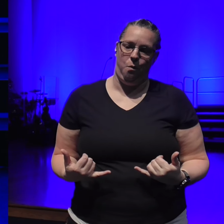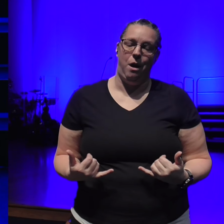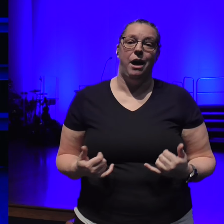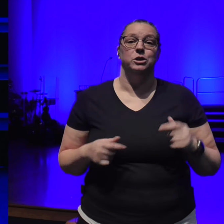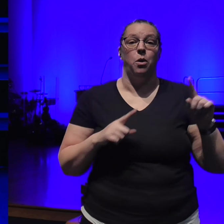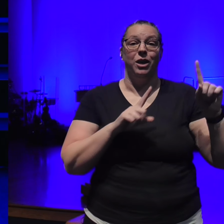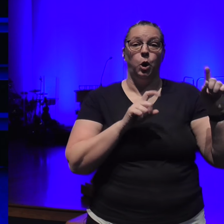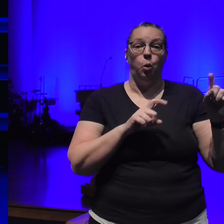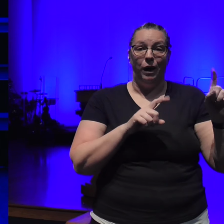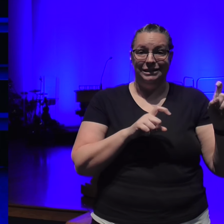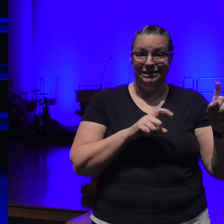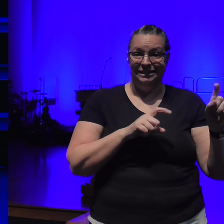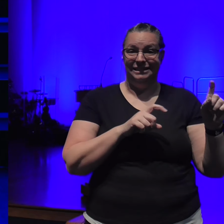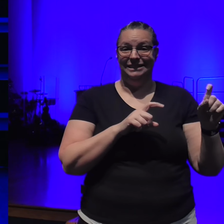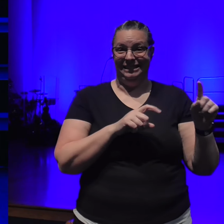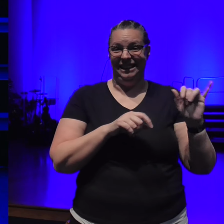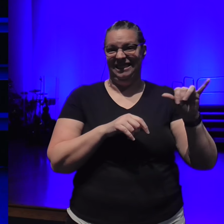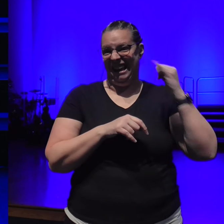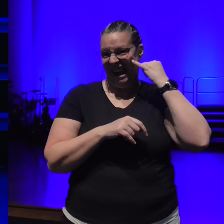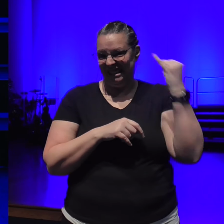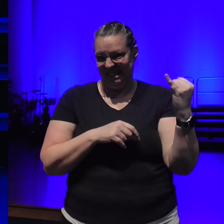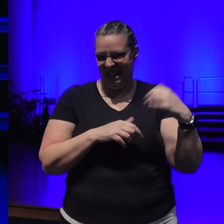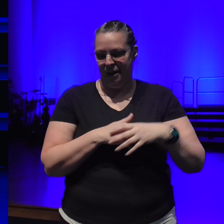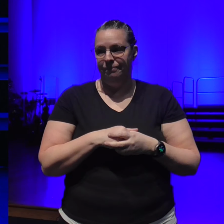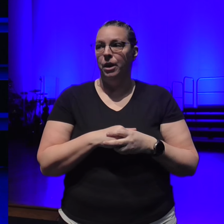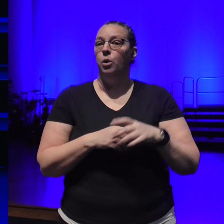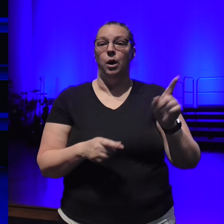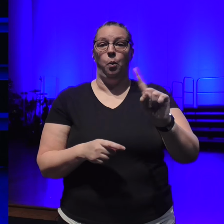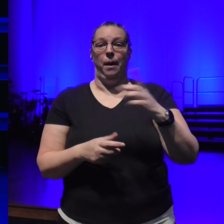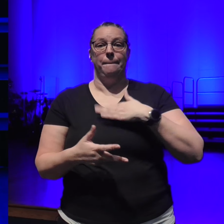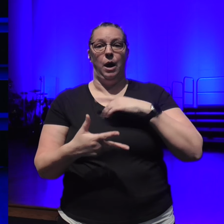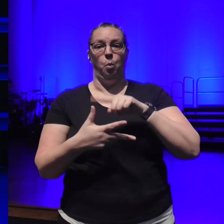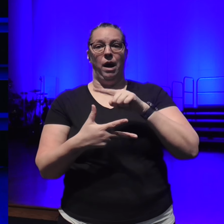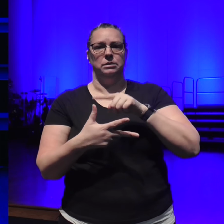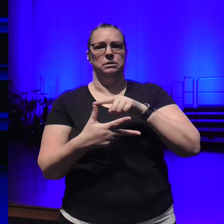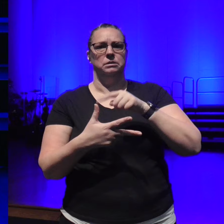this quiz is all built upon that idea. So where are my ones?